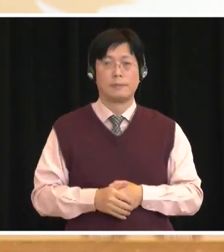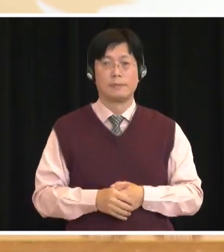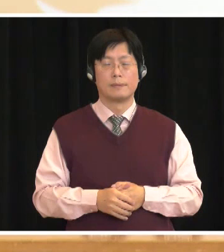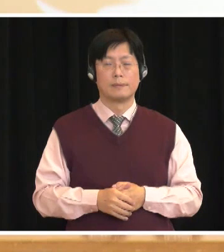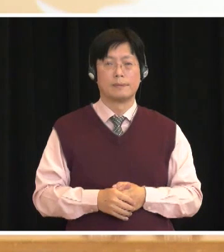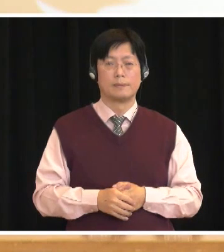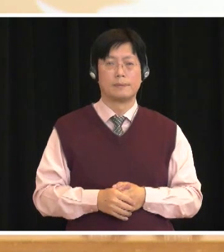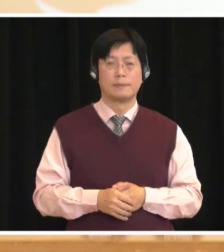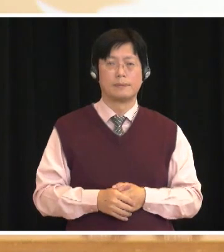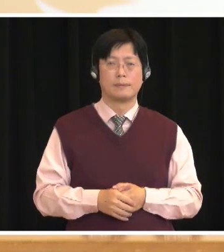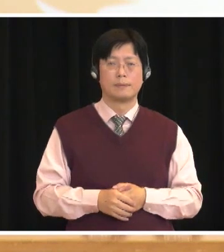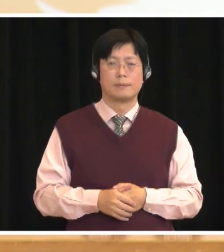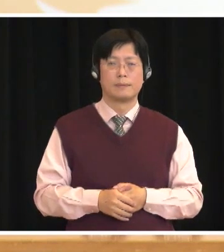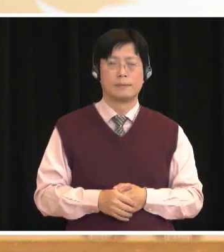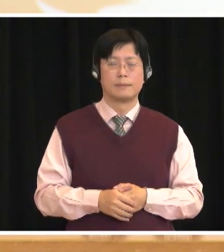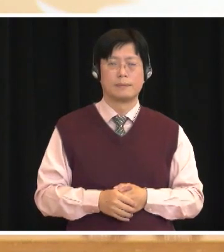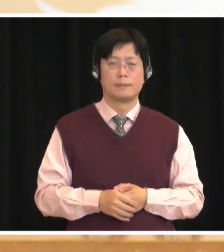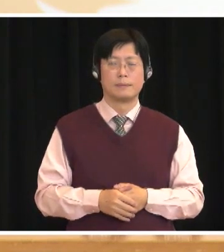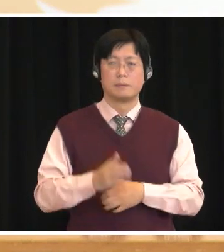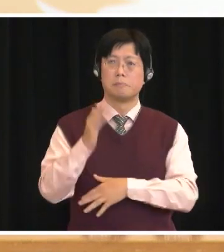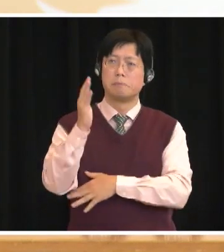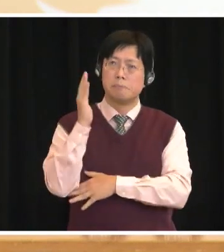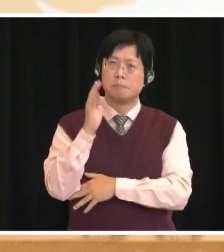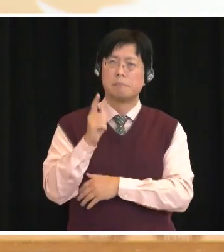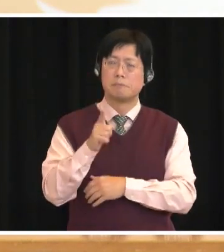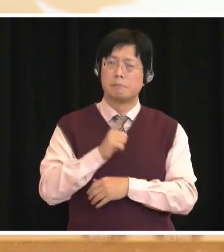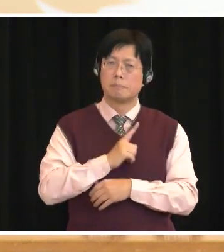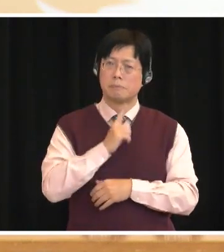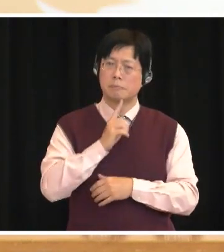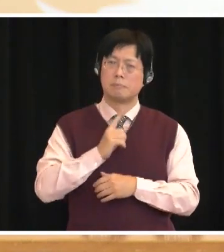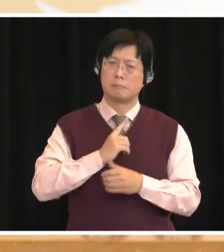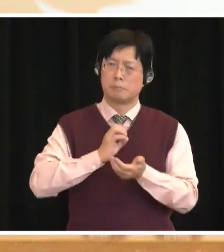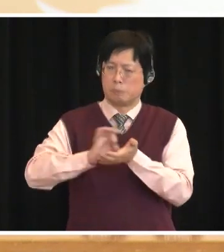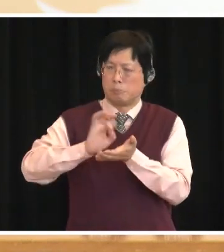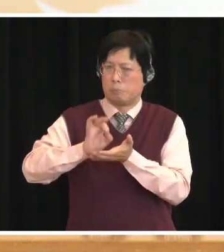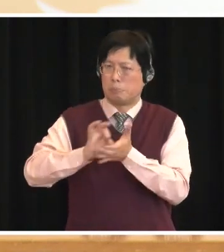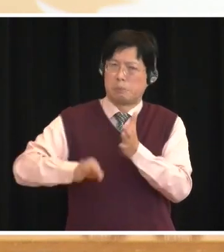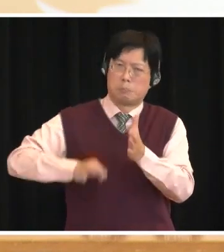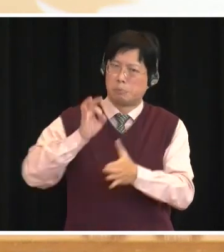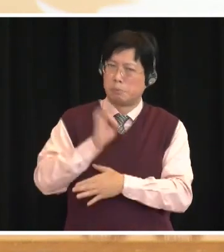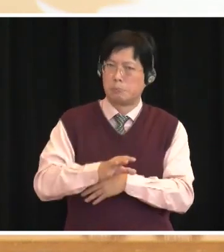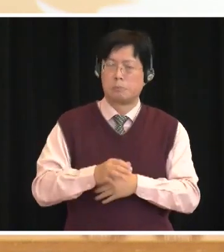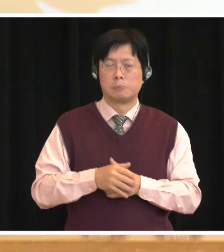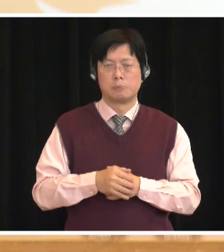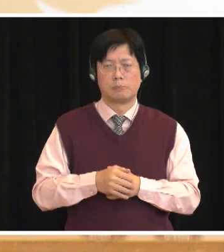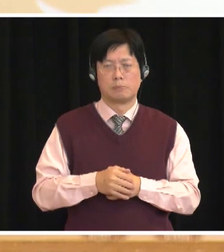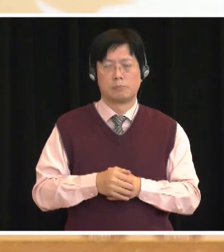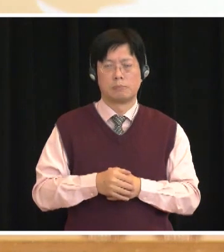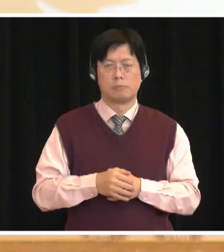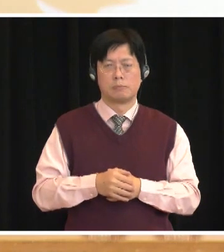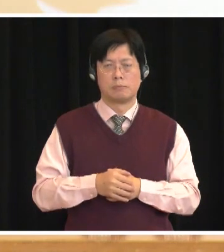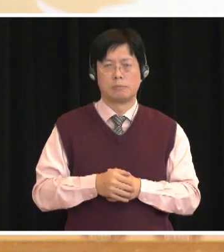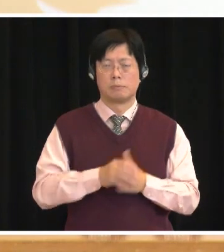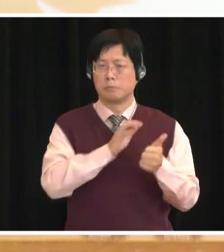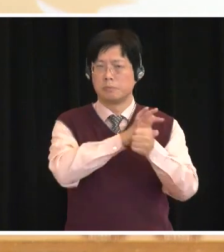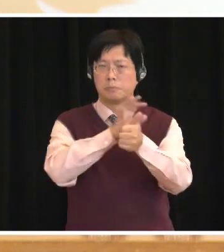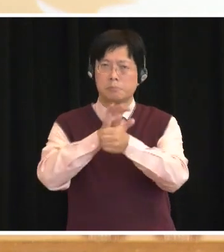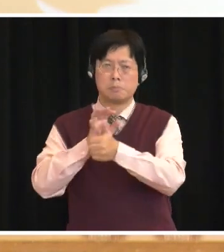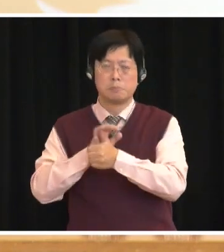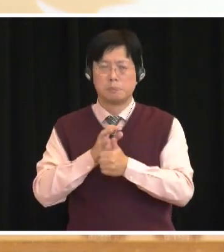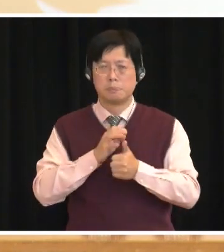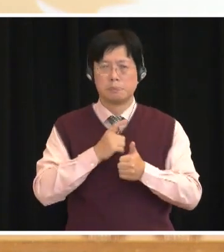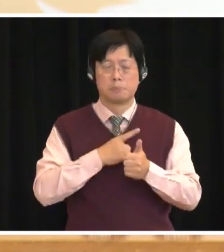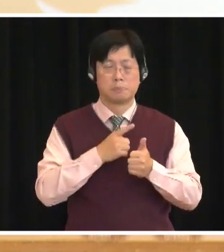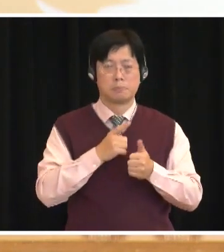governments are investing a lot of money in rehabilitation of juveniles in